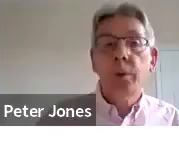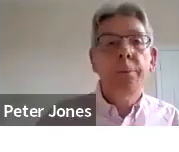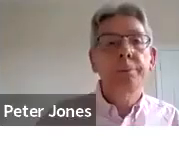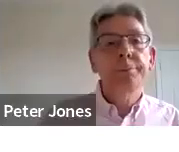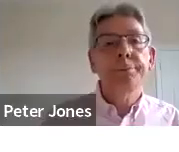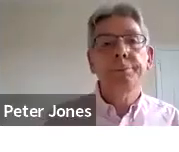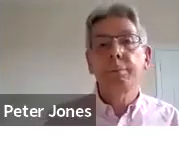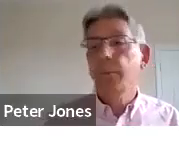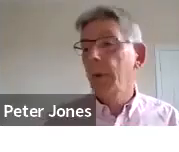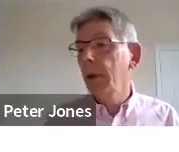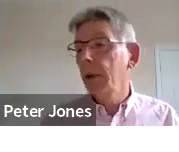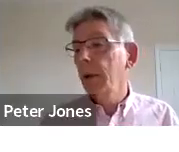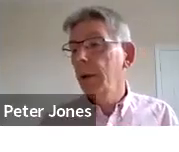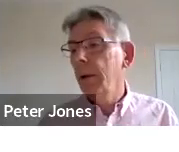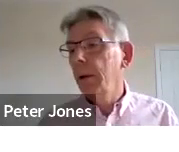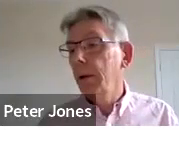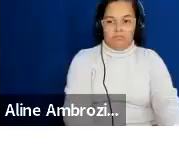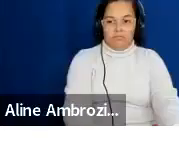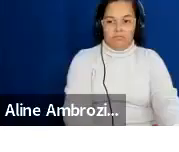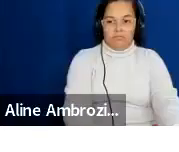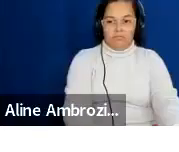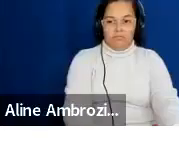how can we